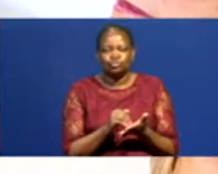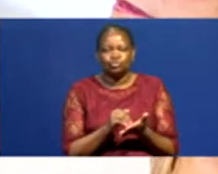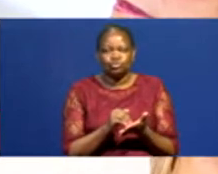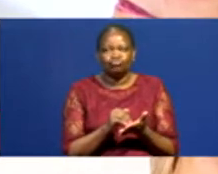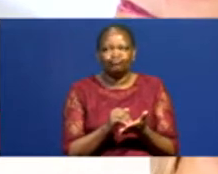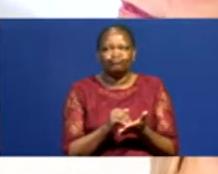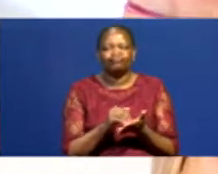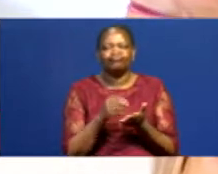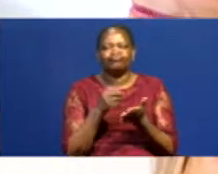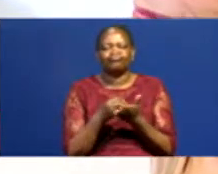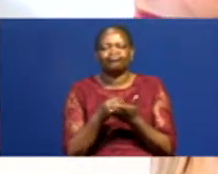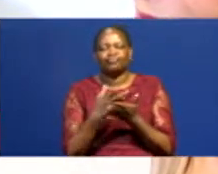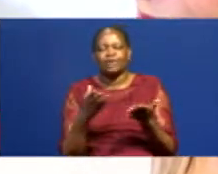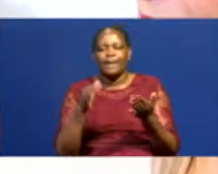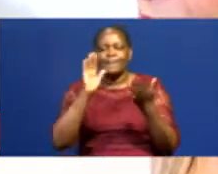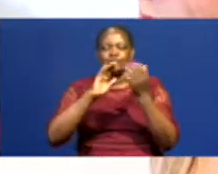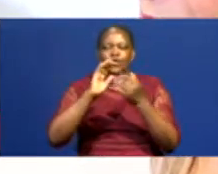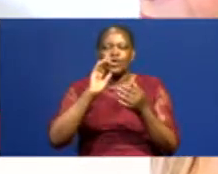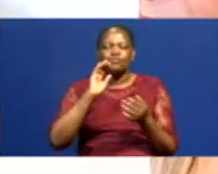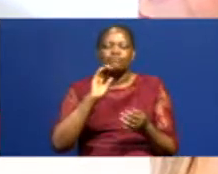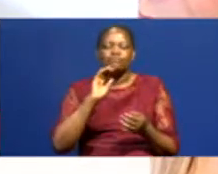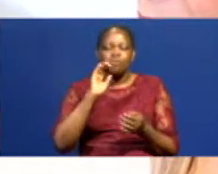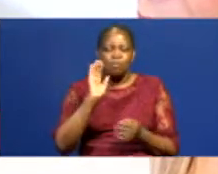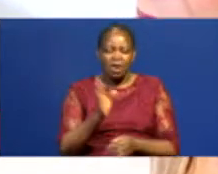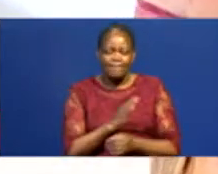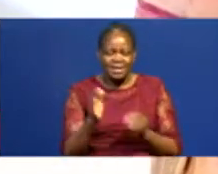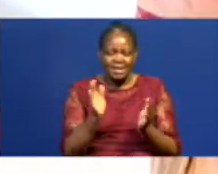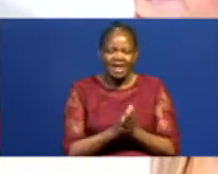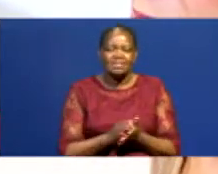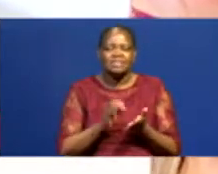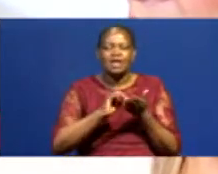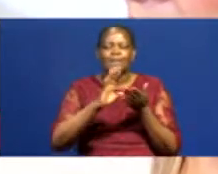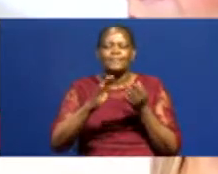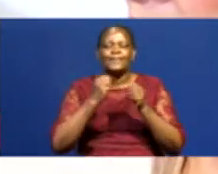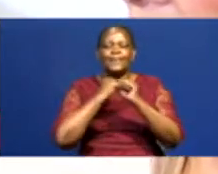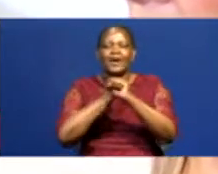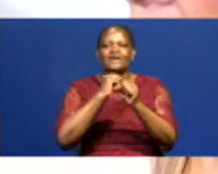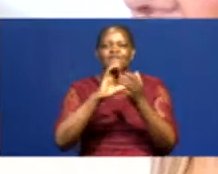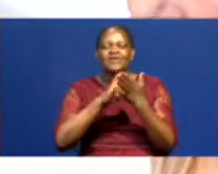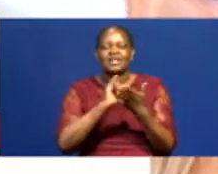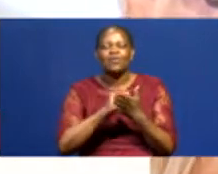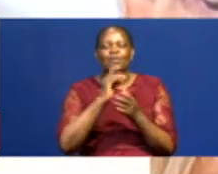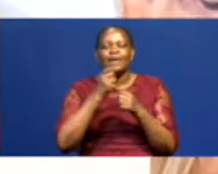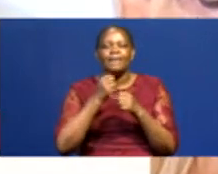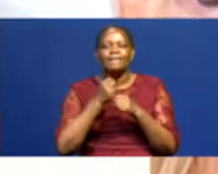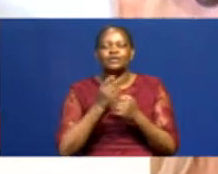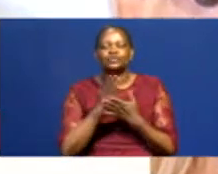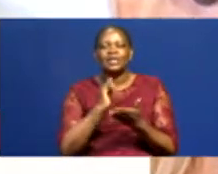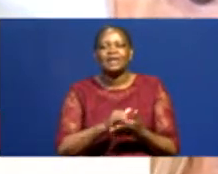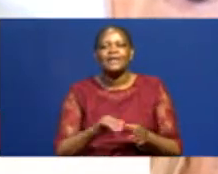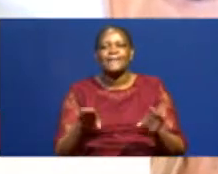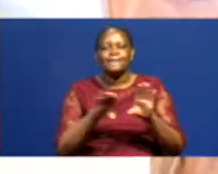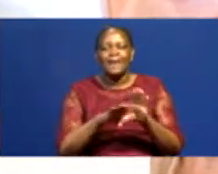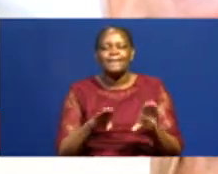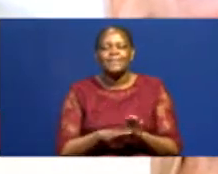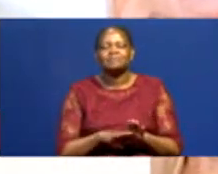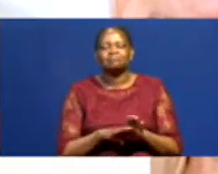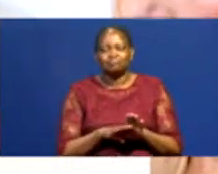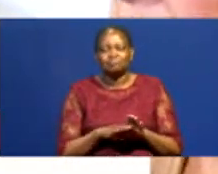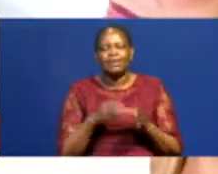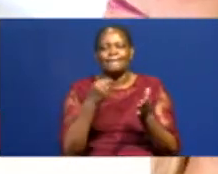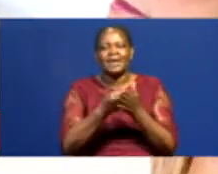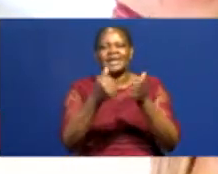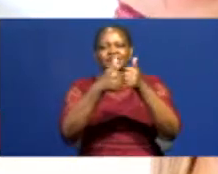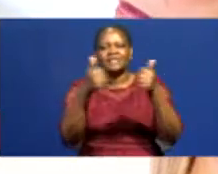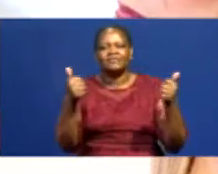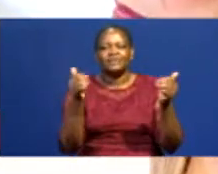before cabinet, and the deposit protection fund, which again will assure our members of the safety of their money